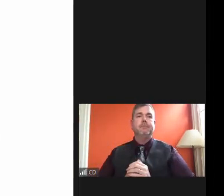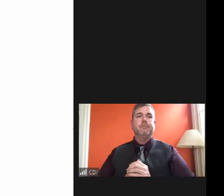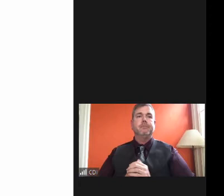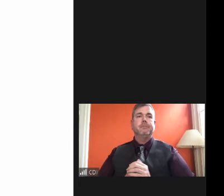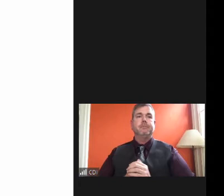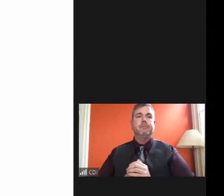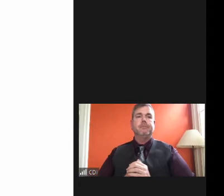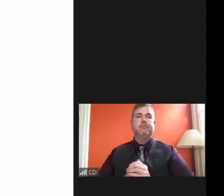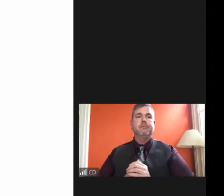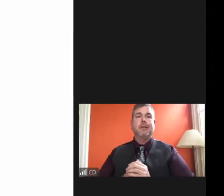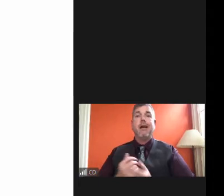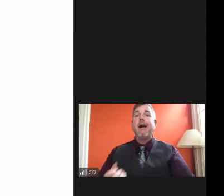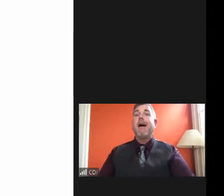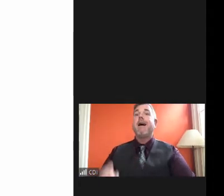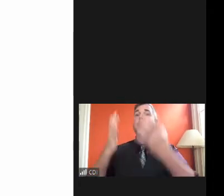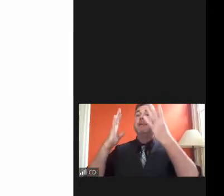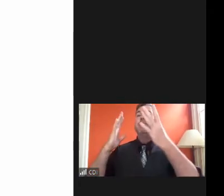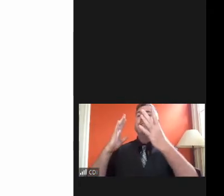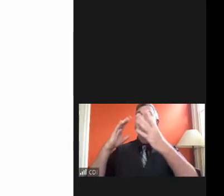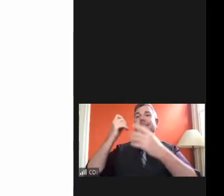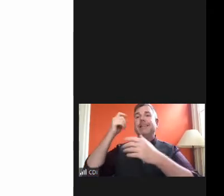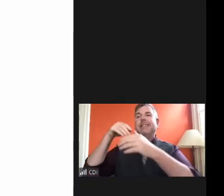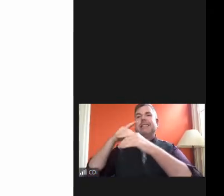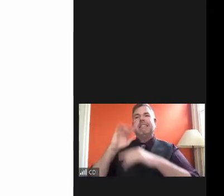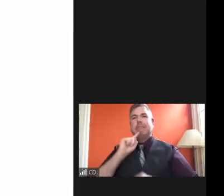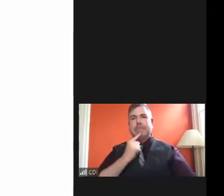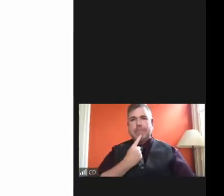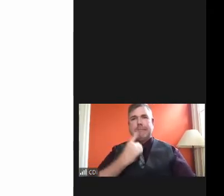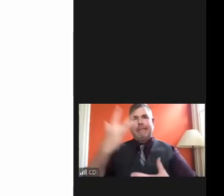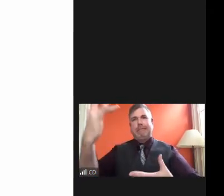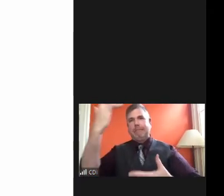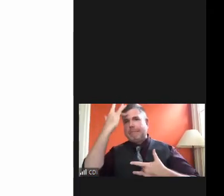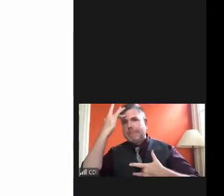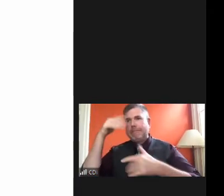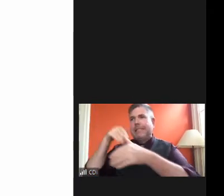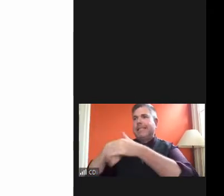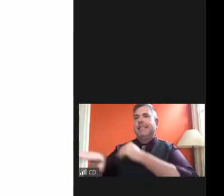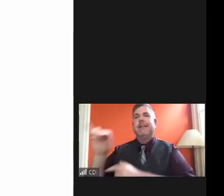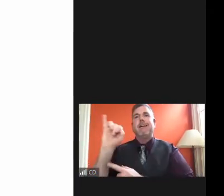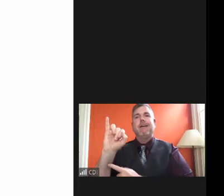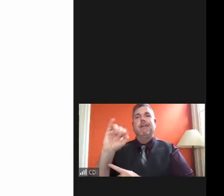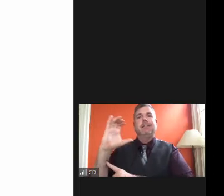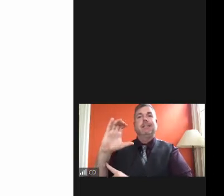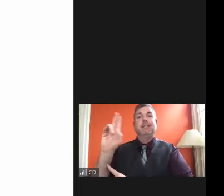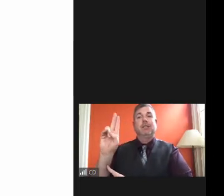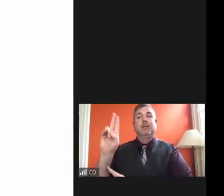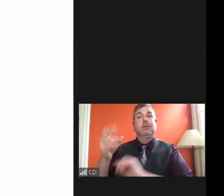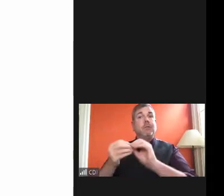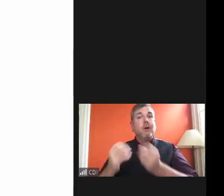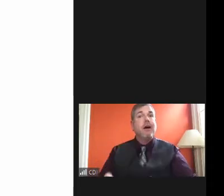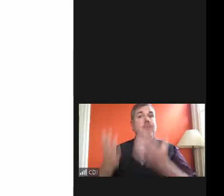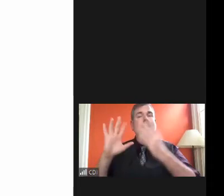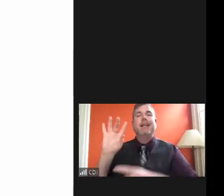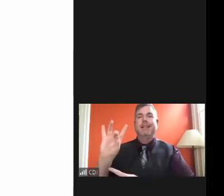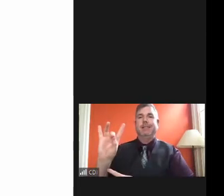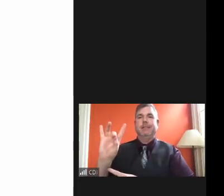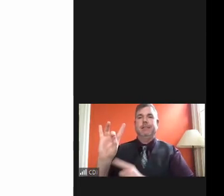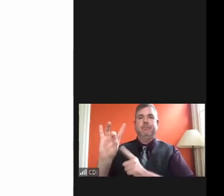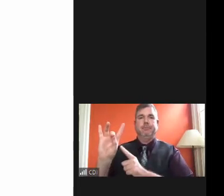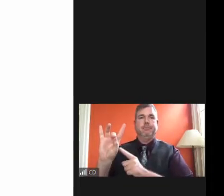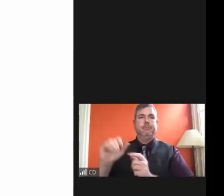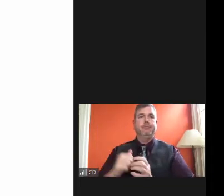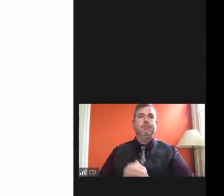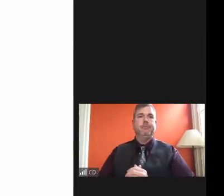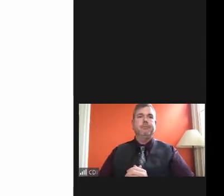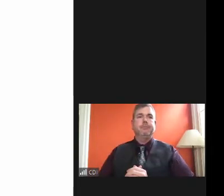combination of factors. We're having an outbreak at one of our skilled nursing facilities, and a few people have been hospitalized from there. Obviously, the outbreak at